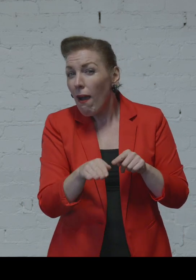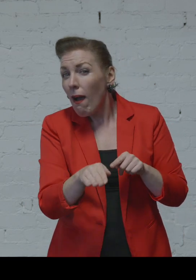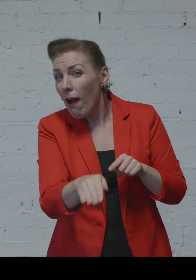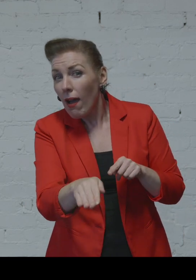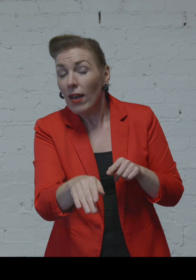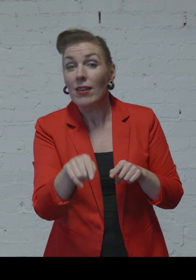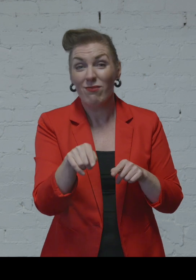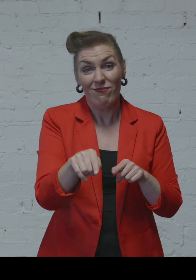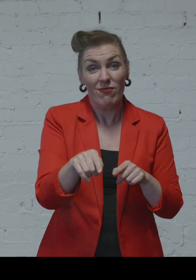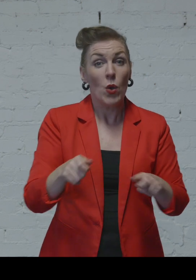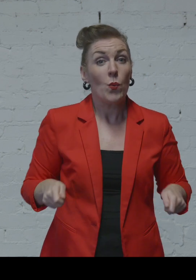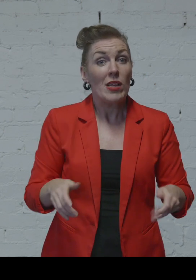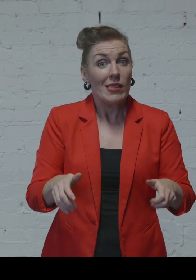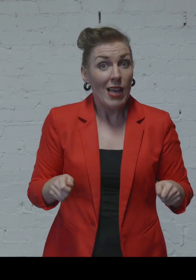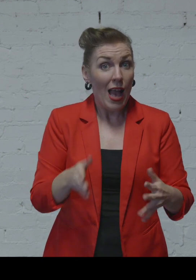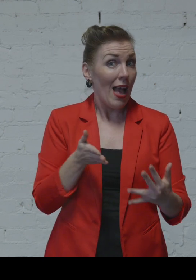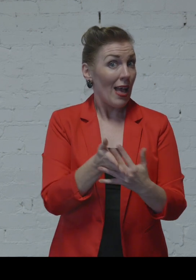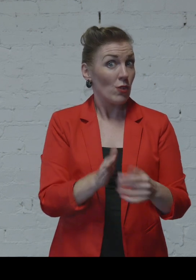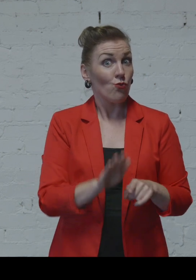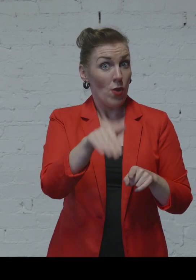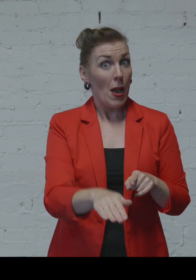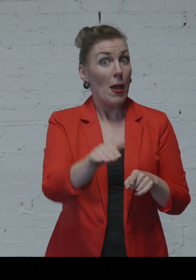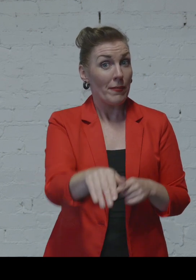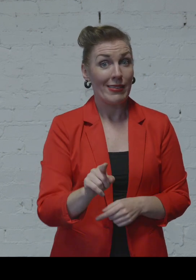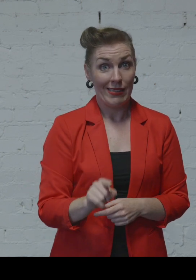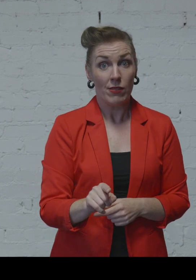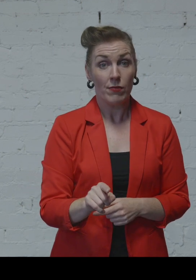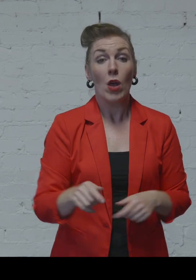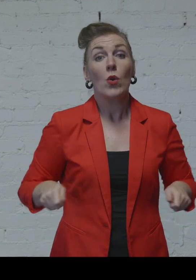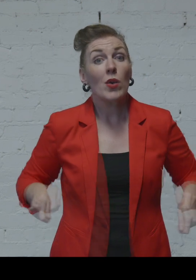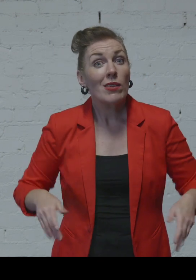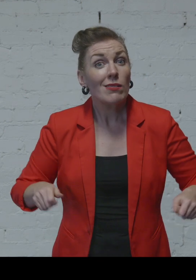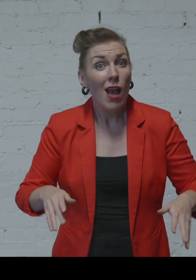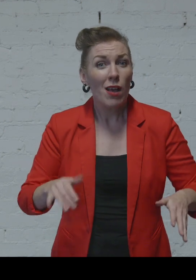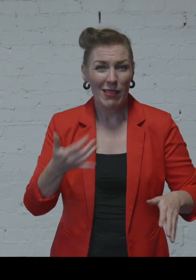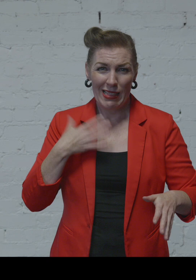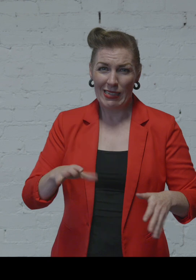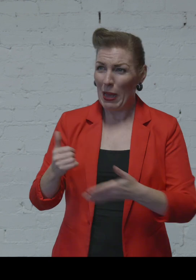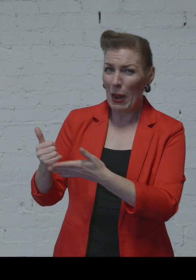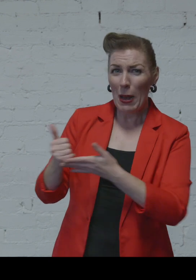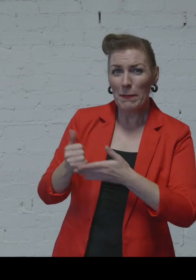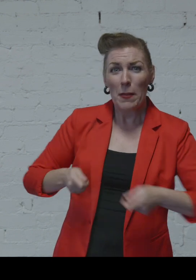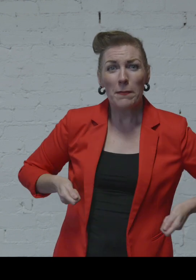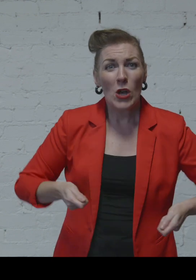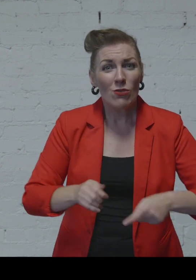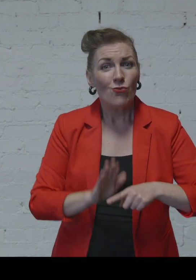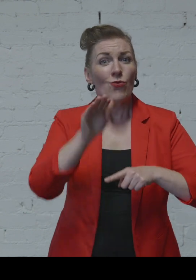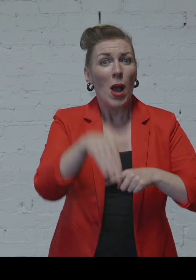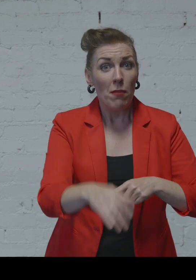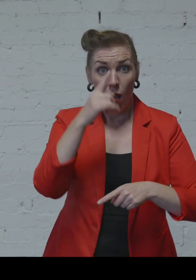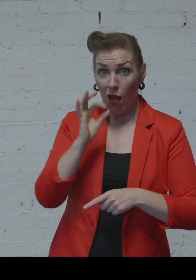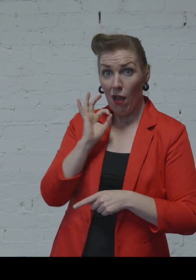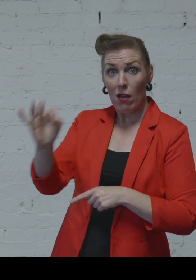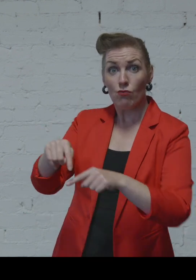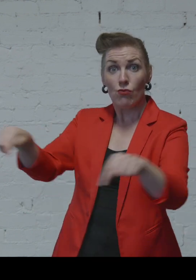Studios has a gradient that is slightly more than the standard wheelchair access ramps. Wheelchair users might need support to